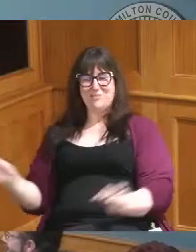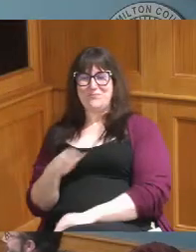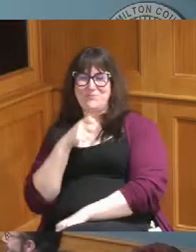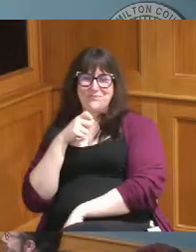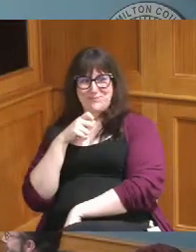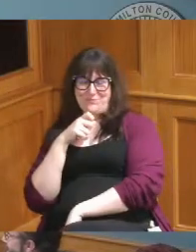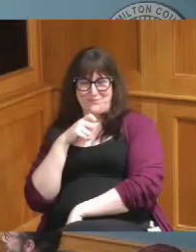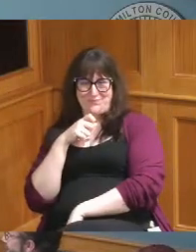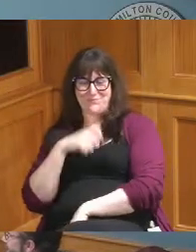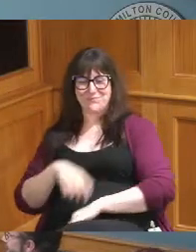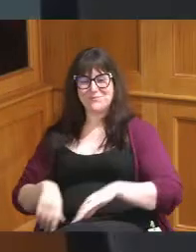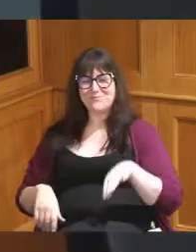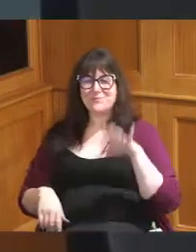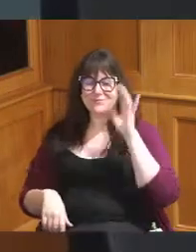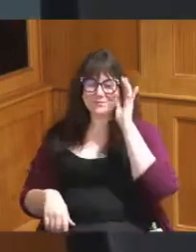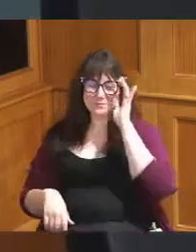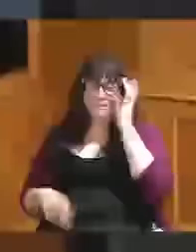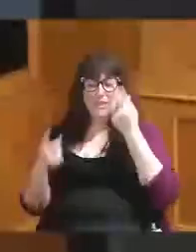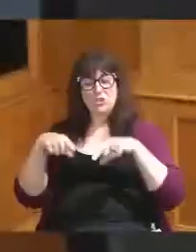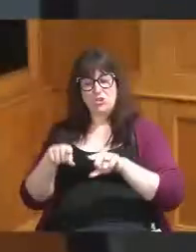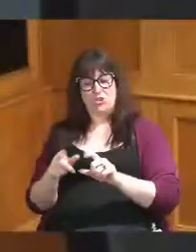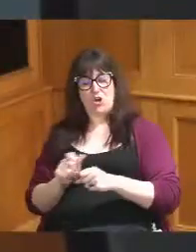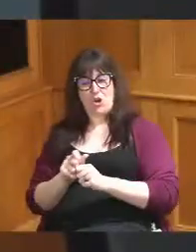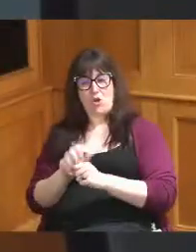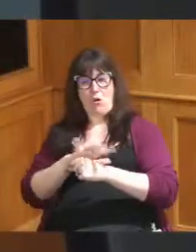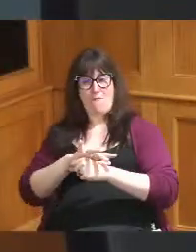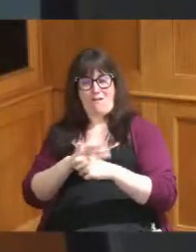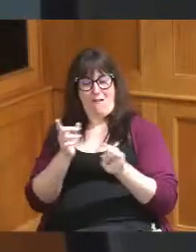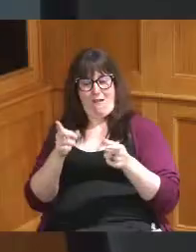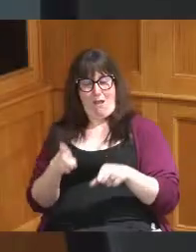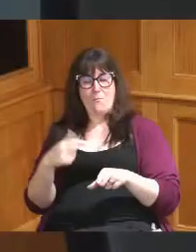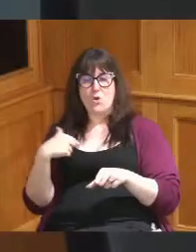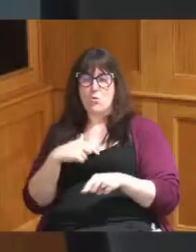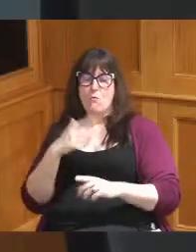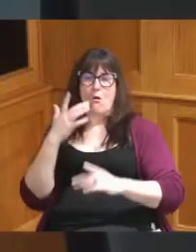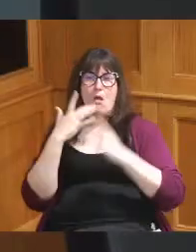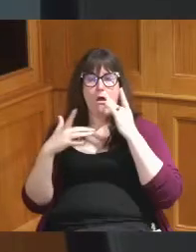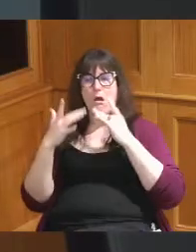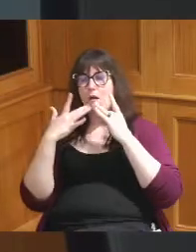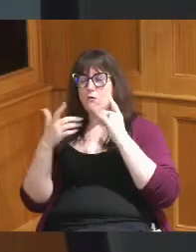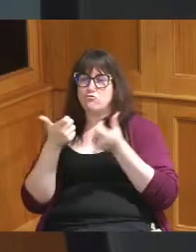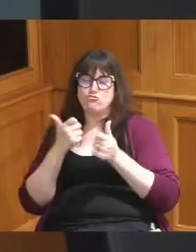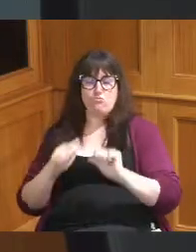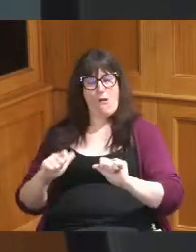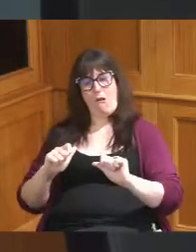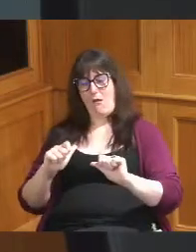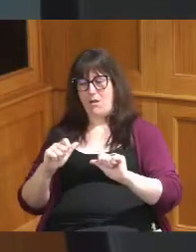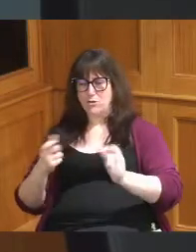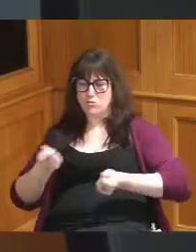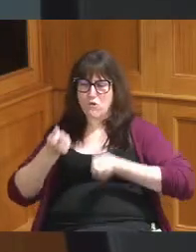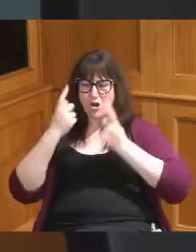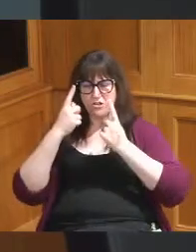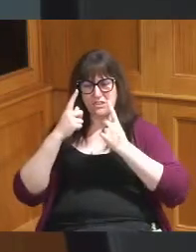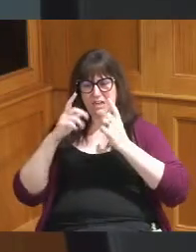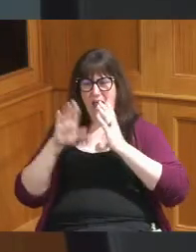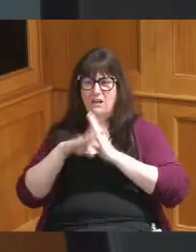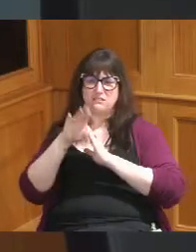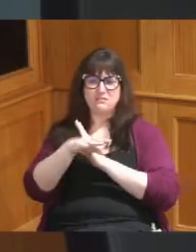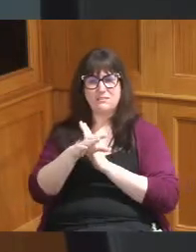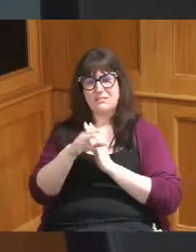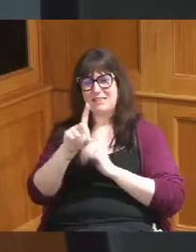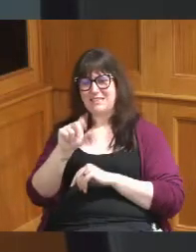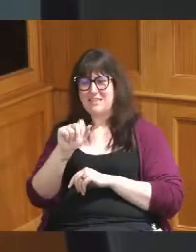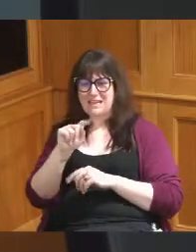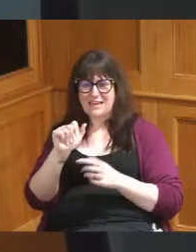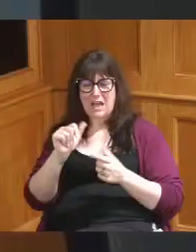mic. But during COVID, we were trying so desperately to understand the trends,